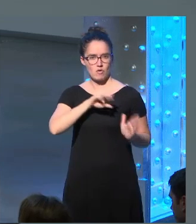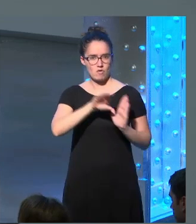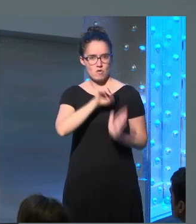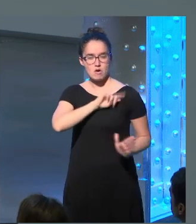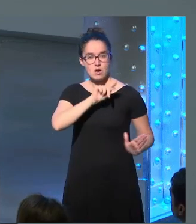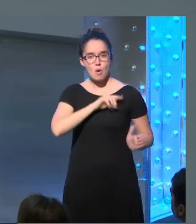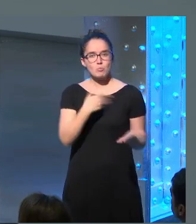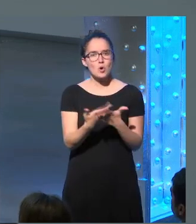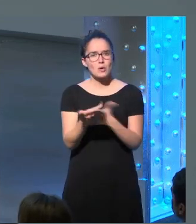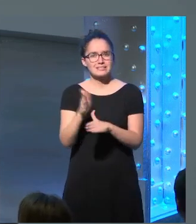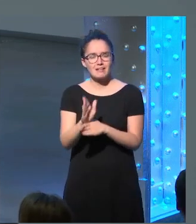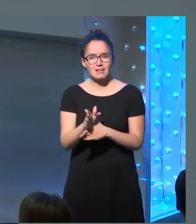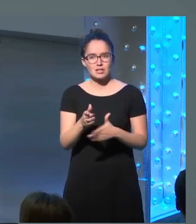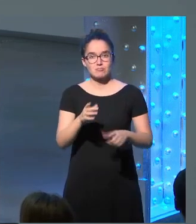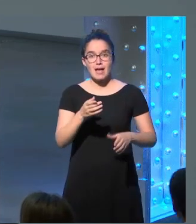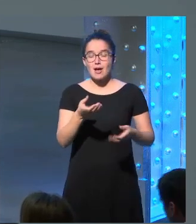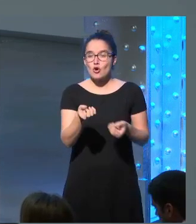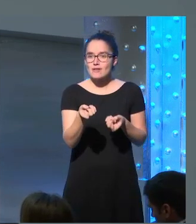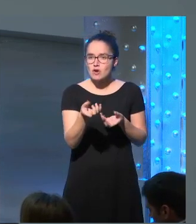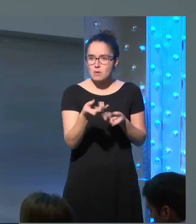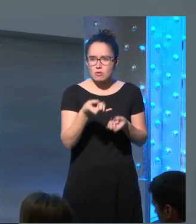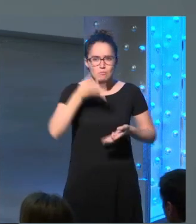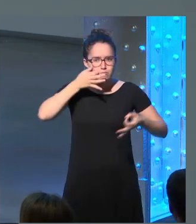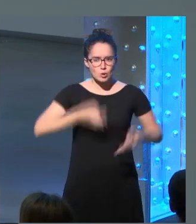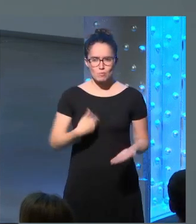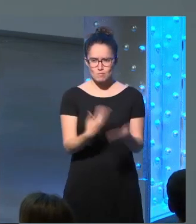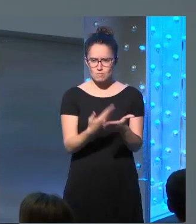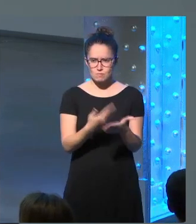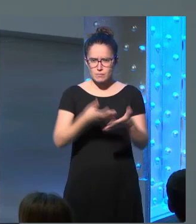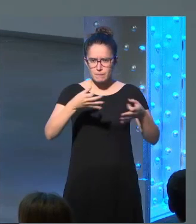deontology. Proposals that are fed by